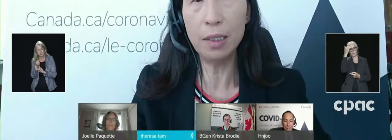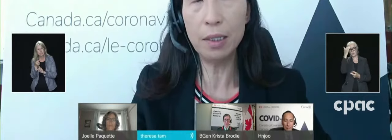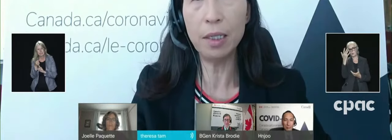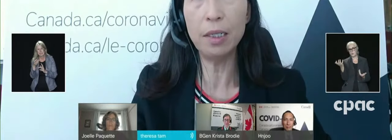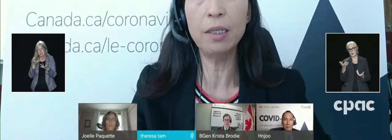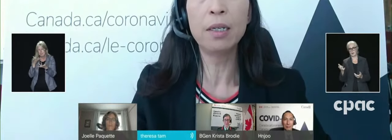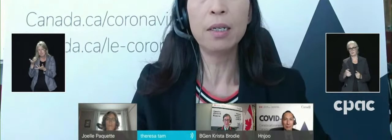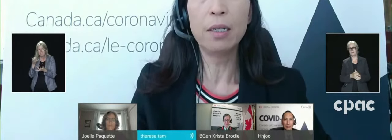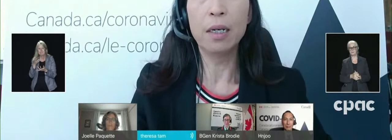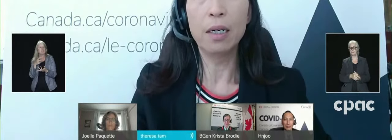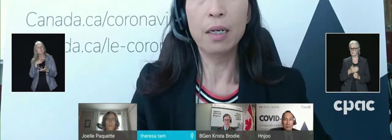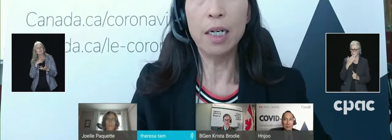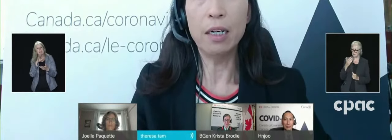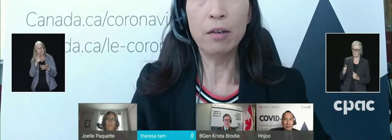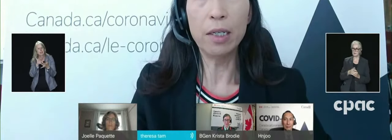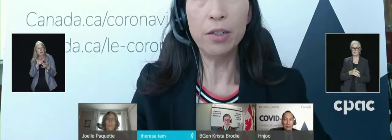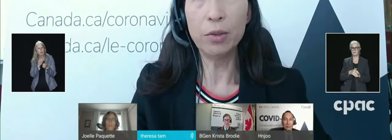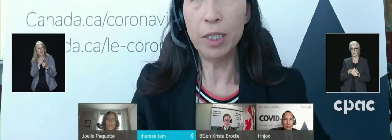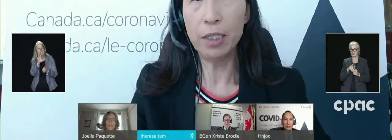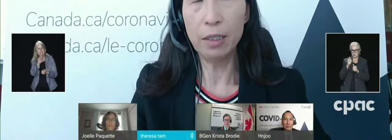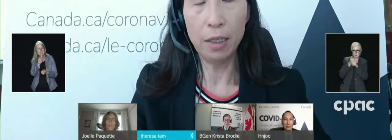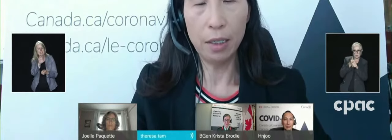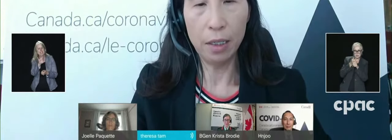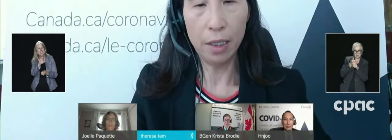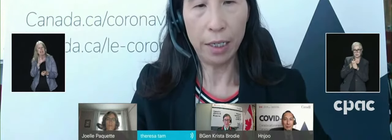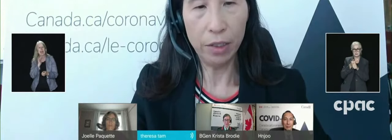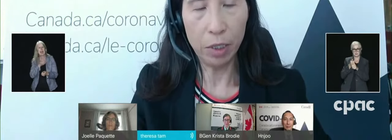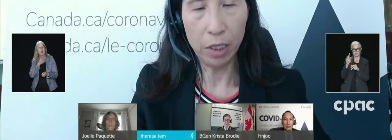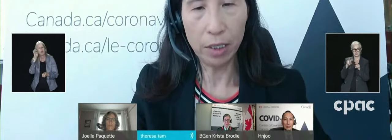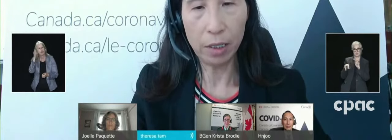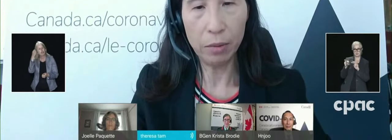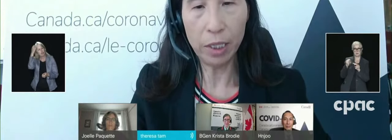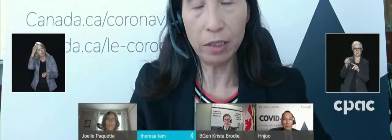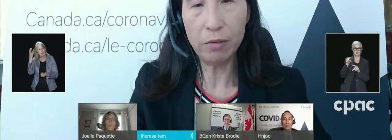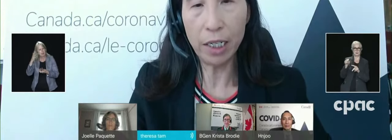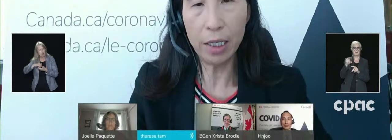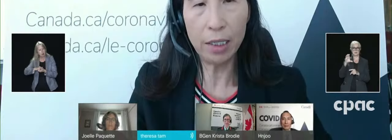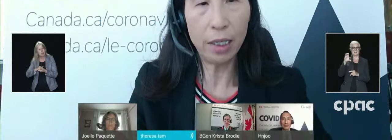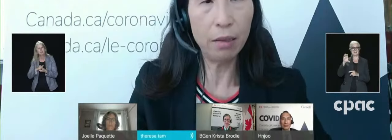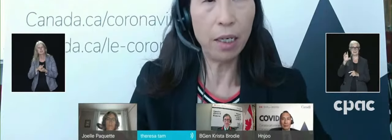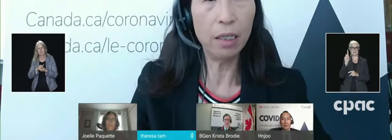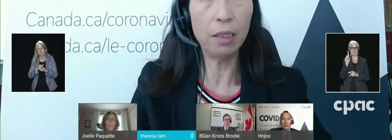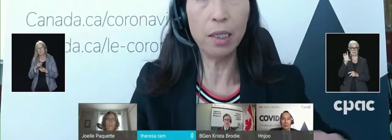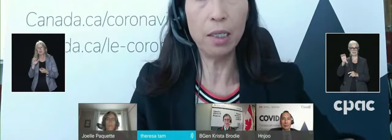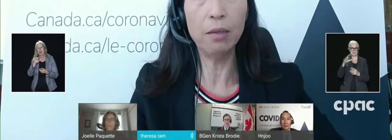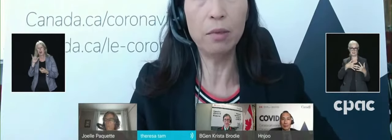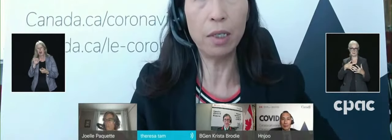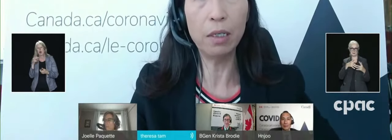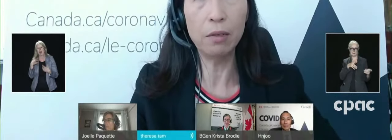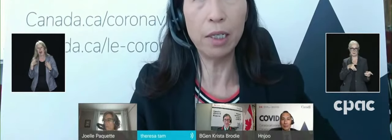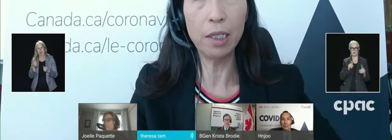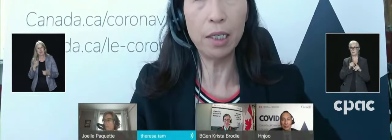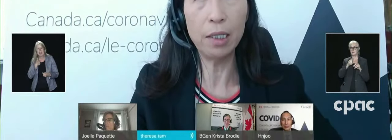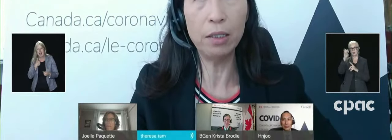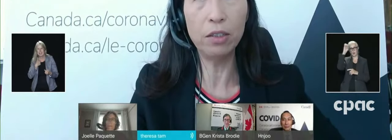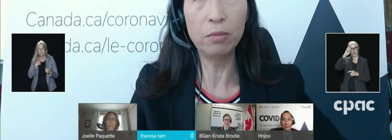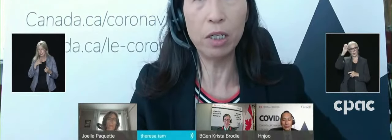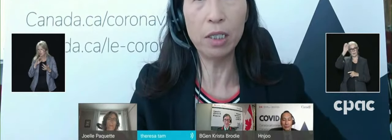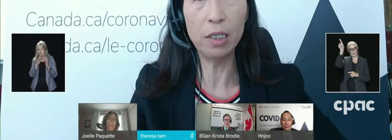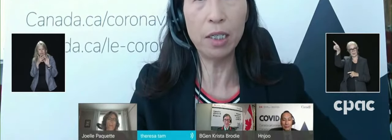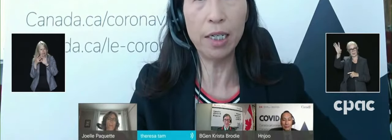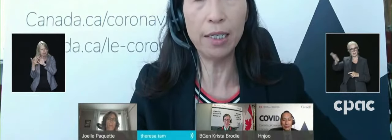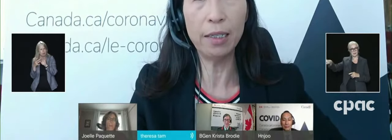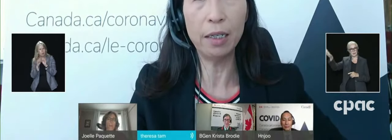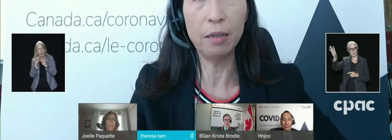the CDC, our European counterparts, as well as the regulator, Health Canada, linking with other regulators